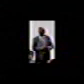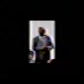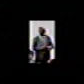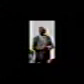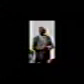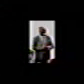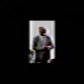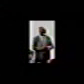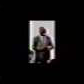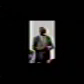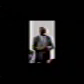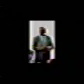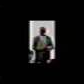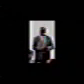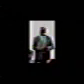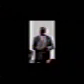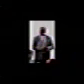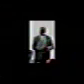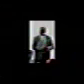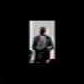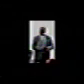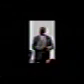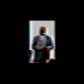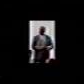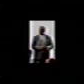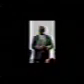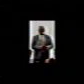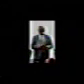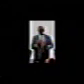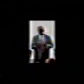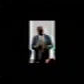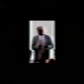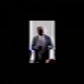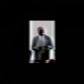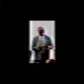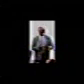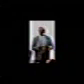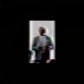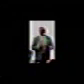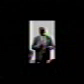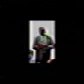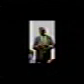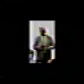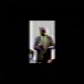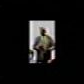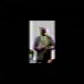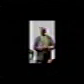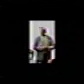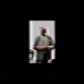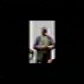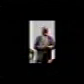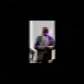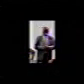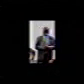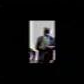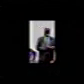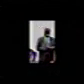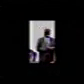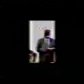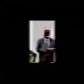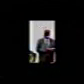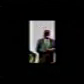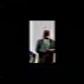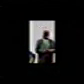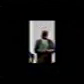All the hindrances of your life that will not allow you to make progress, Lord, in the strength of the Lord, in the might of the Lord, I